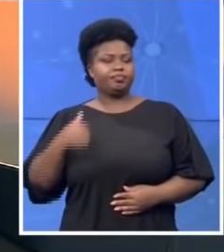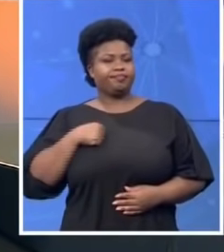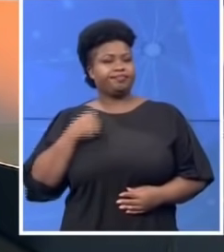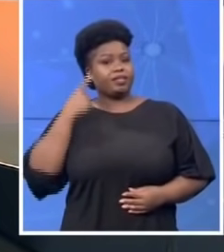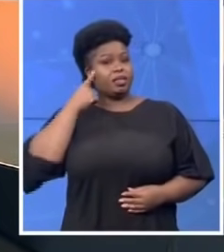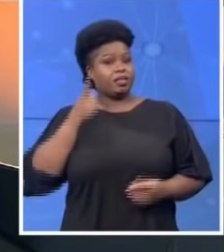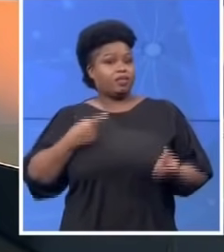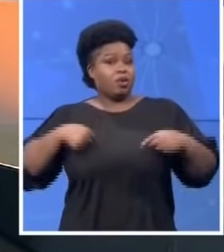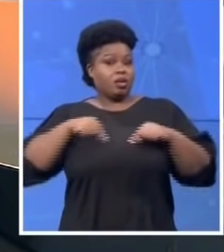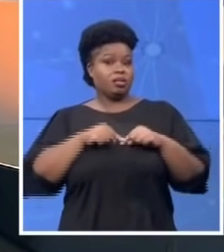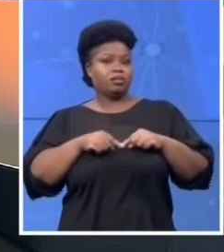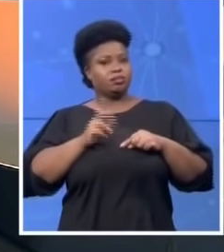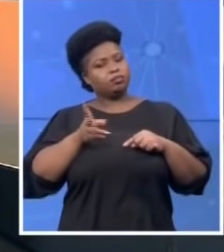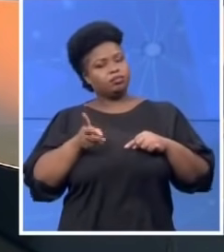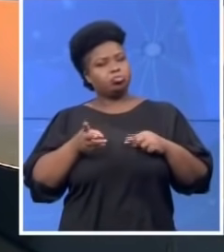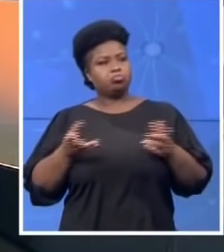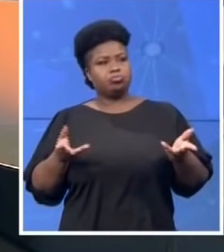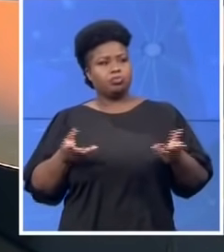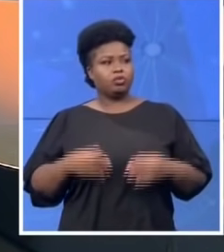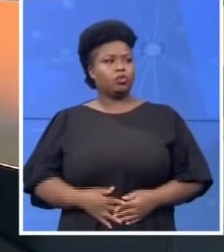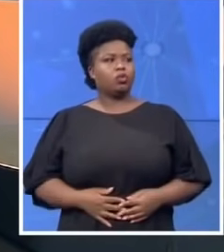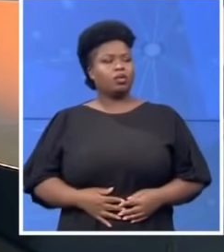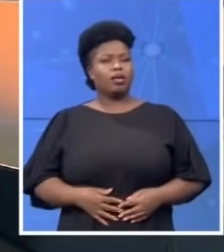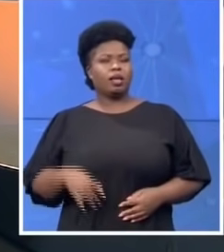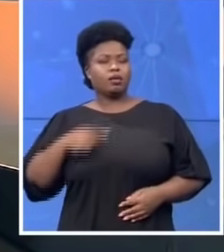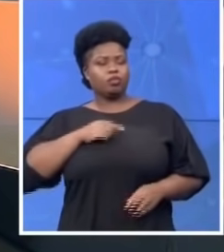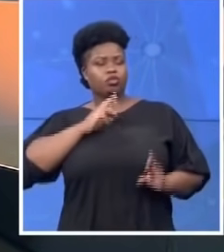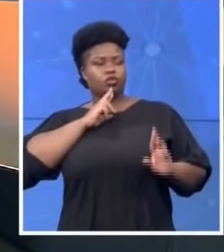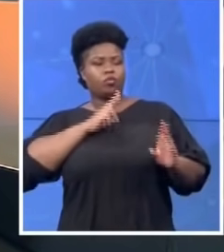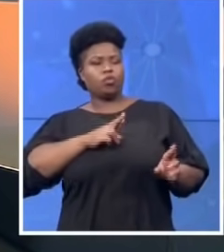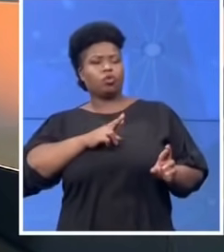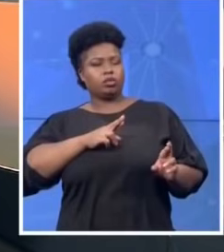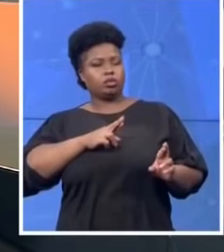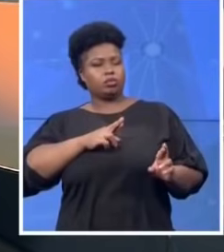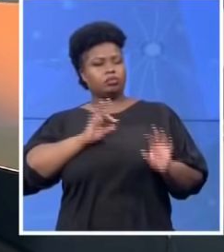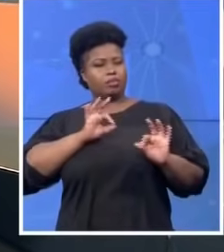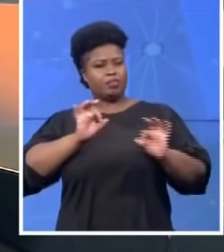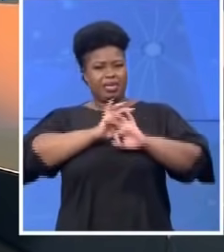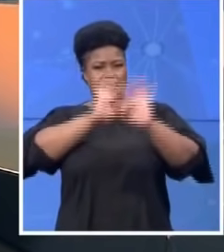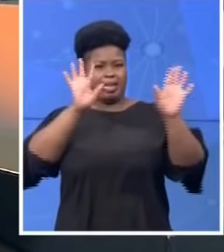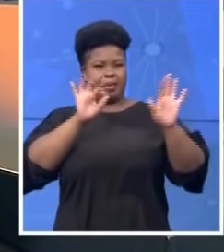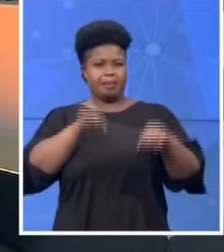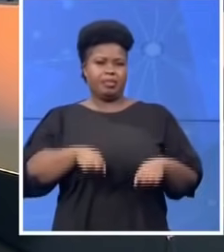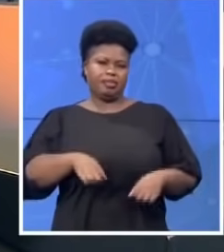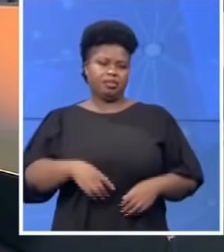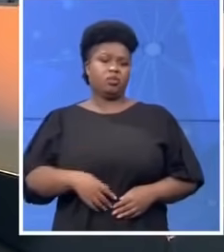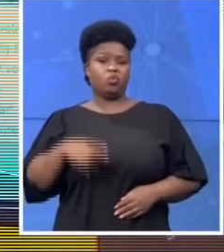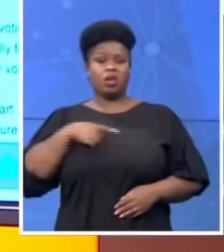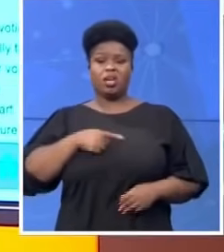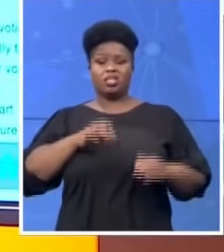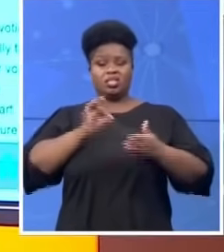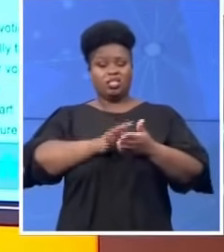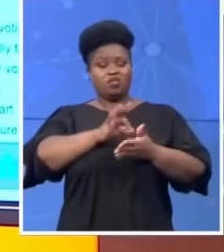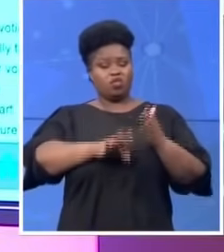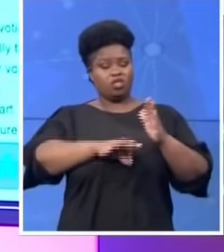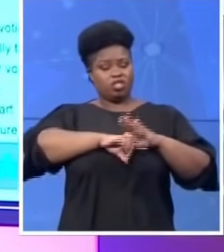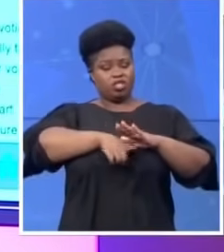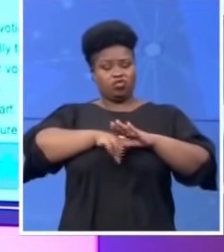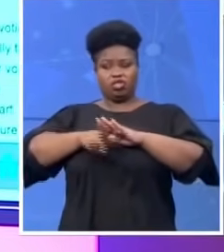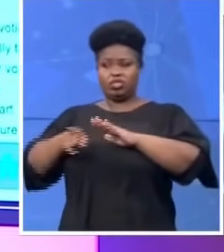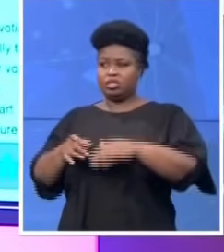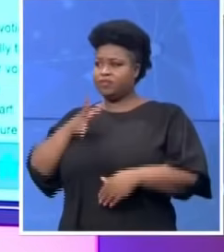reporting because, as I said, there are so many voting districts across the country. and so many, over almost